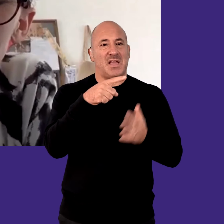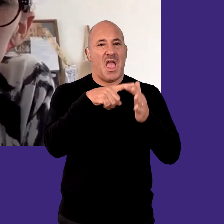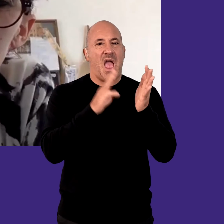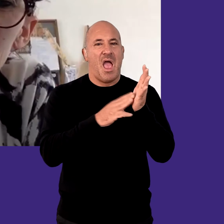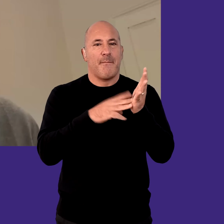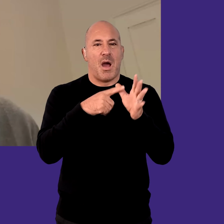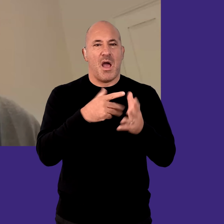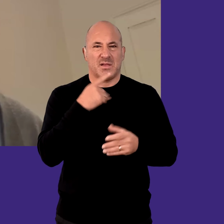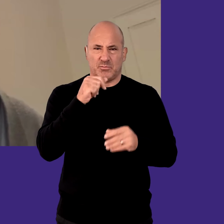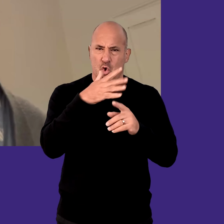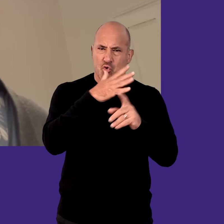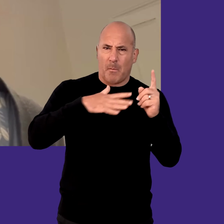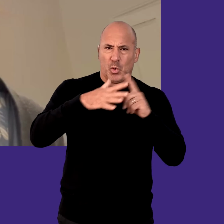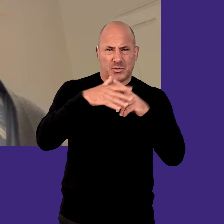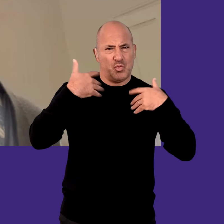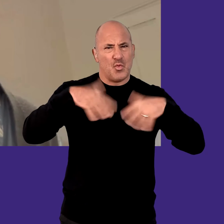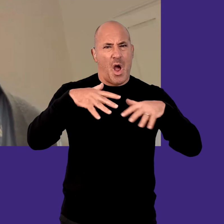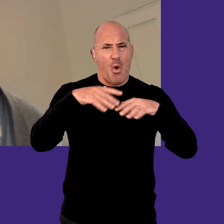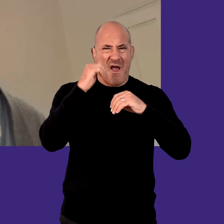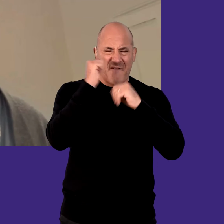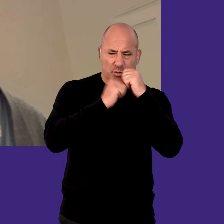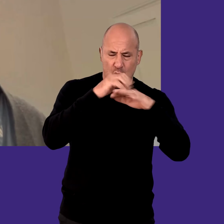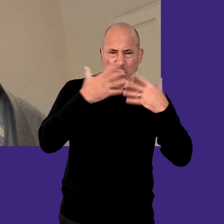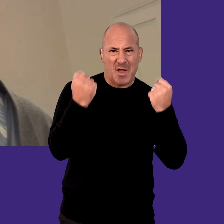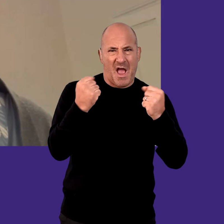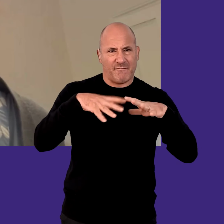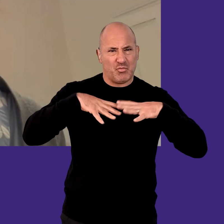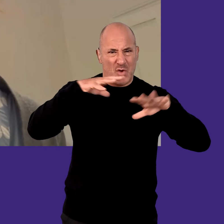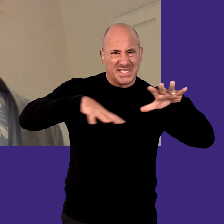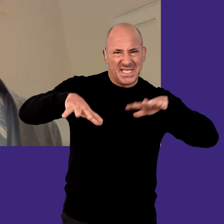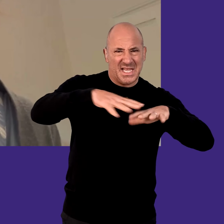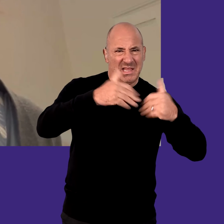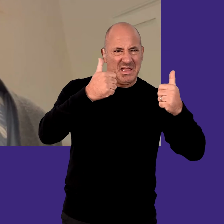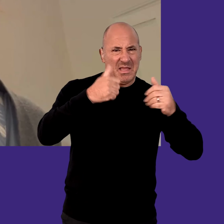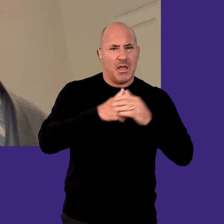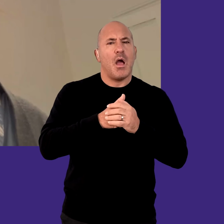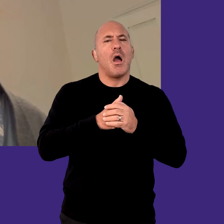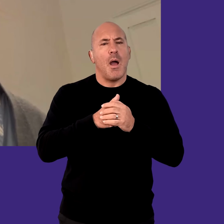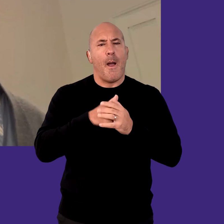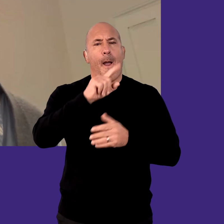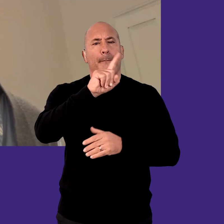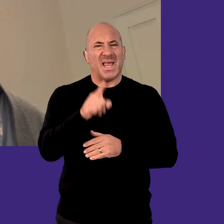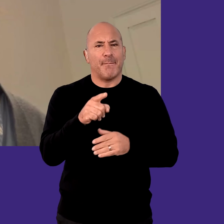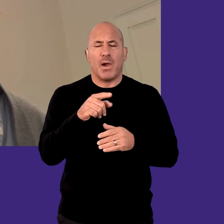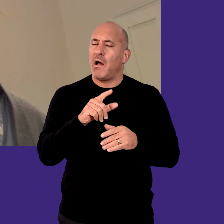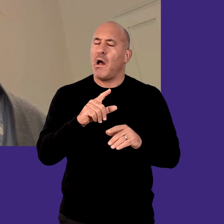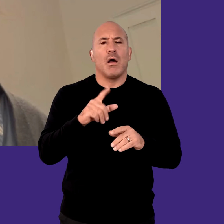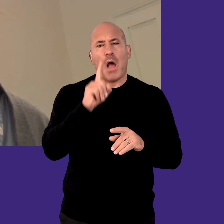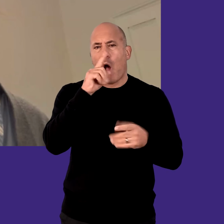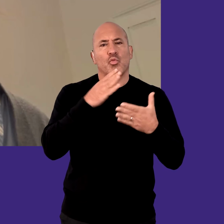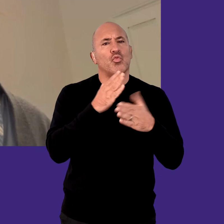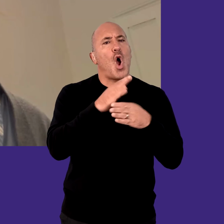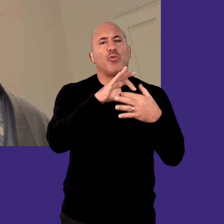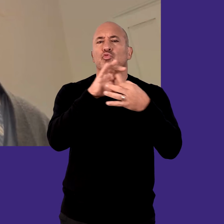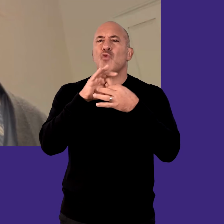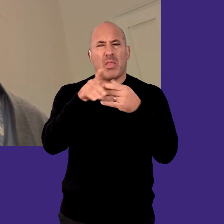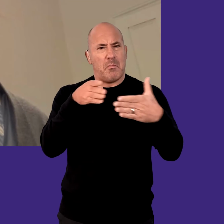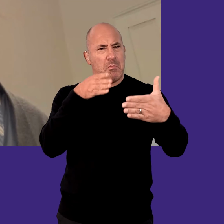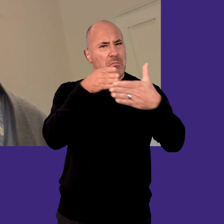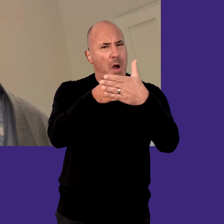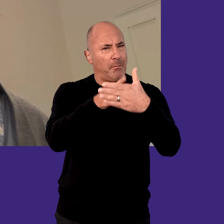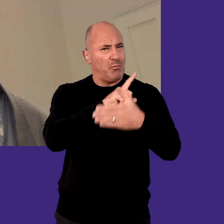A question from Emma. It seems that this community is quite well served in terms of infrastructure in many ways. What do you think